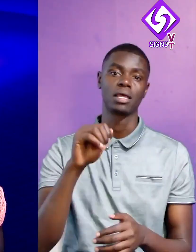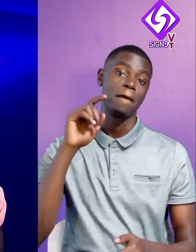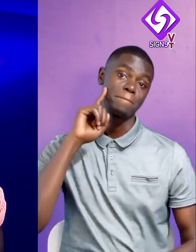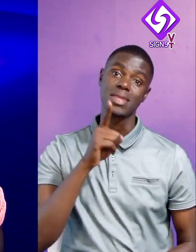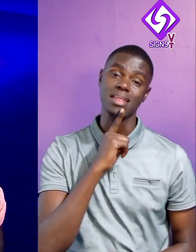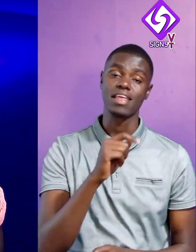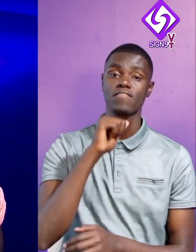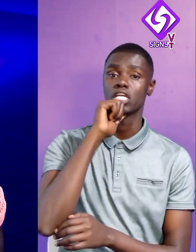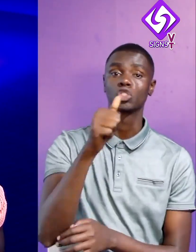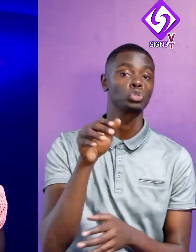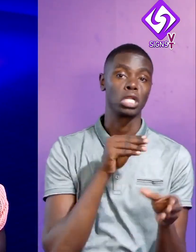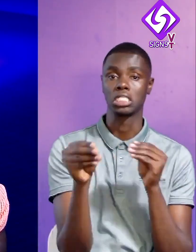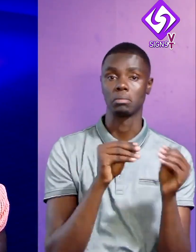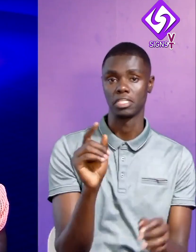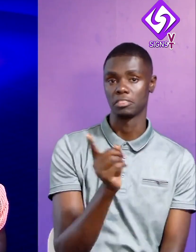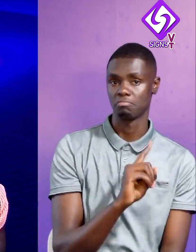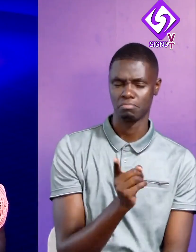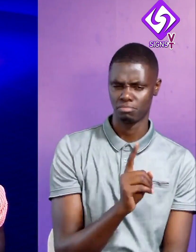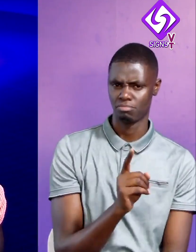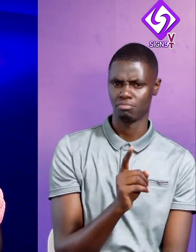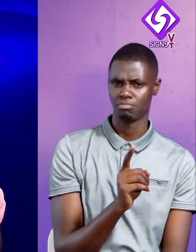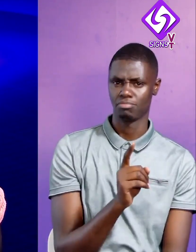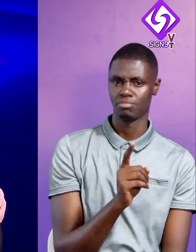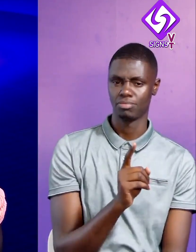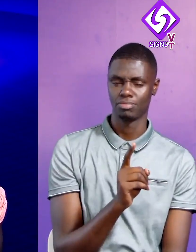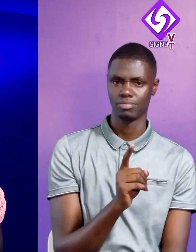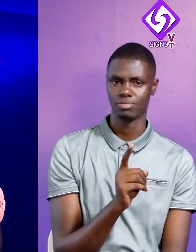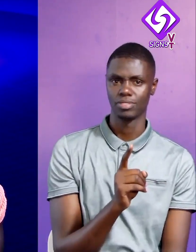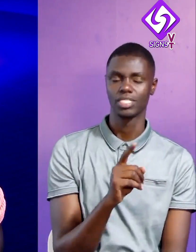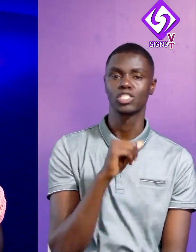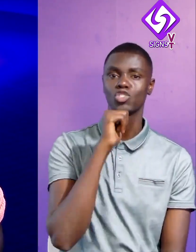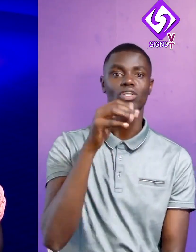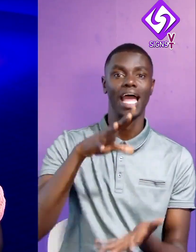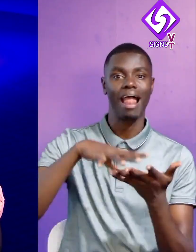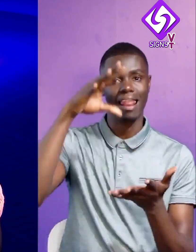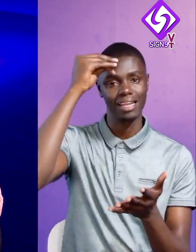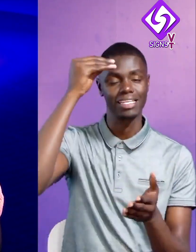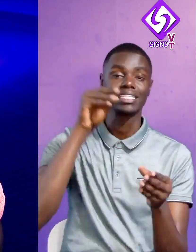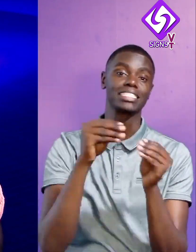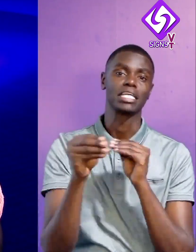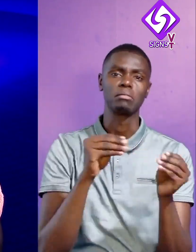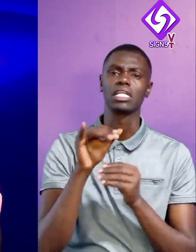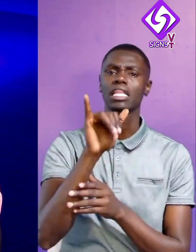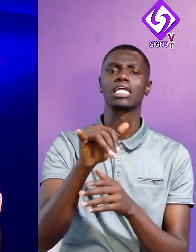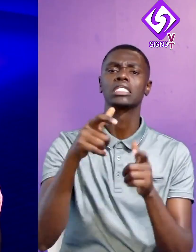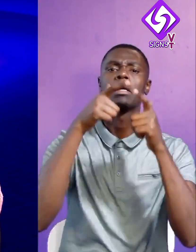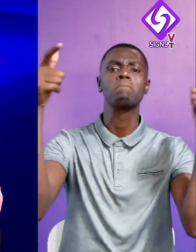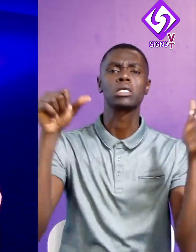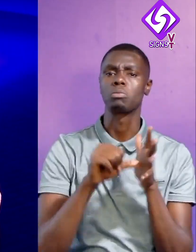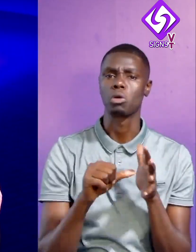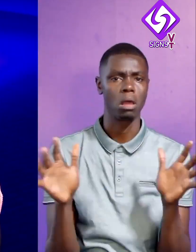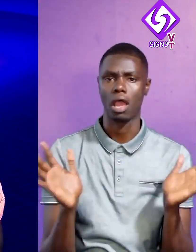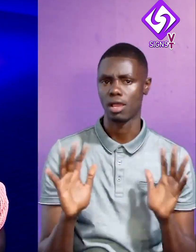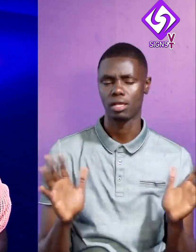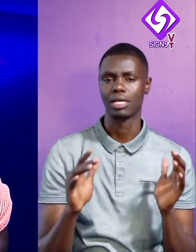is not a disability. So it is not like hiyo ni shida kubwa sana. Huyu mtoto